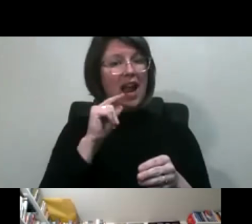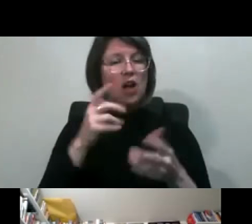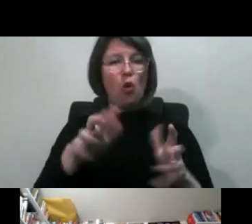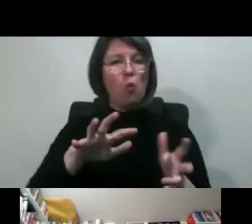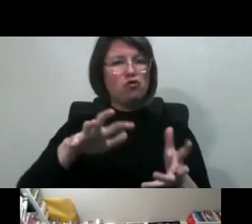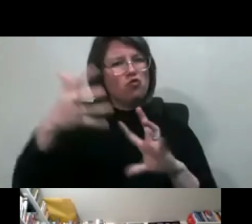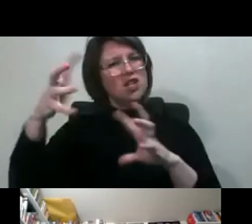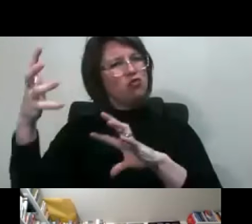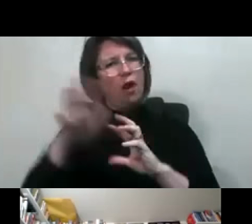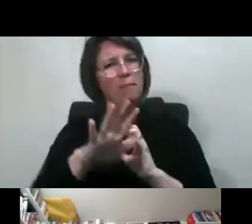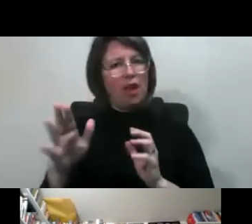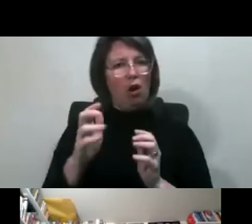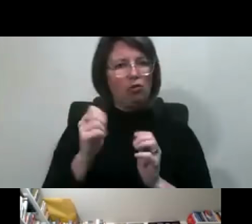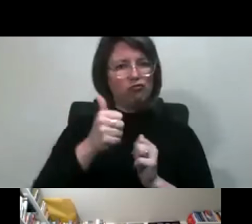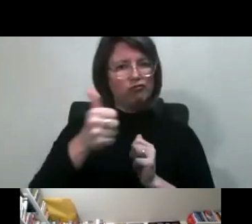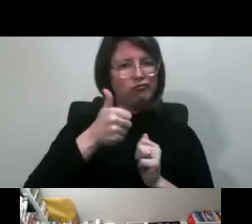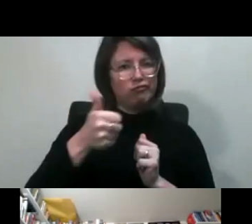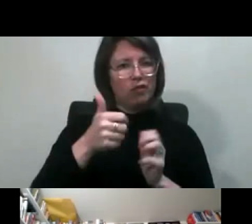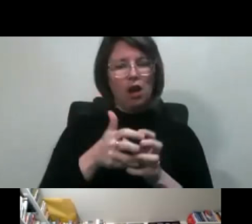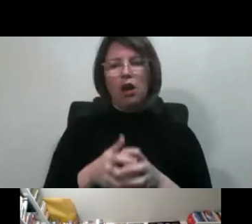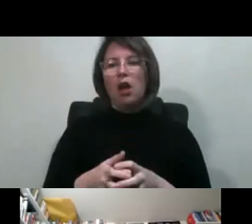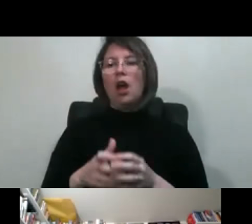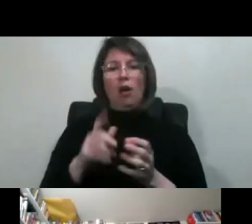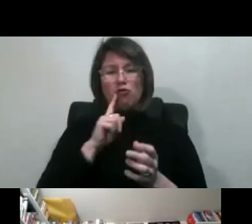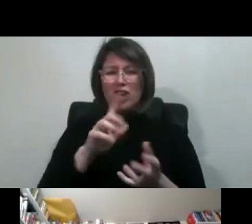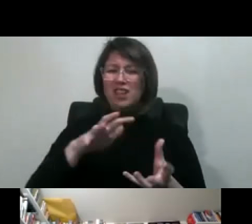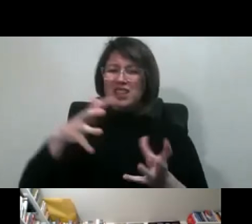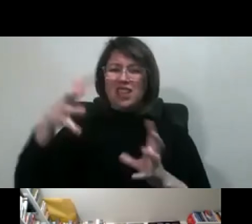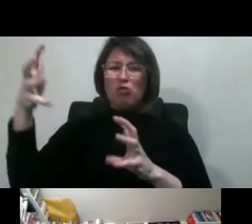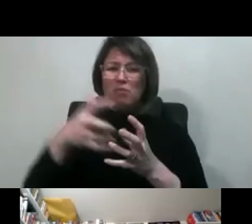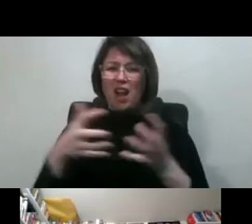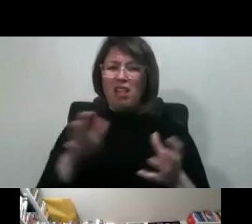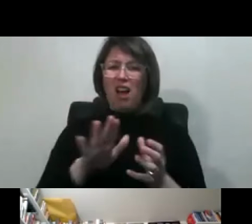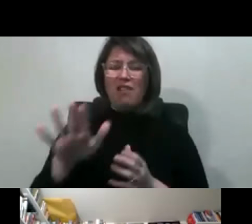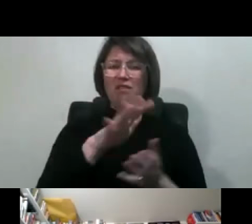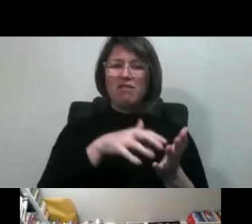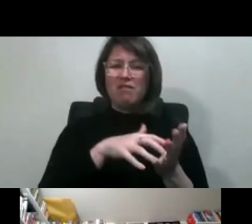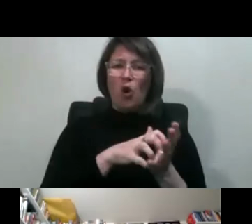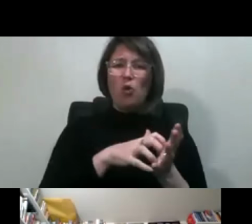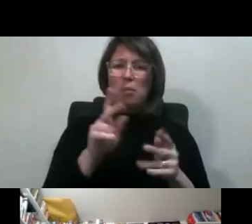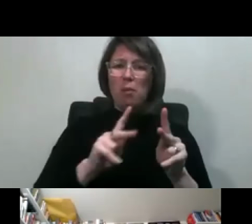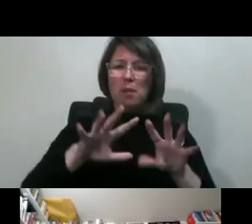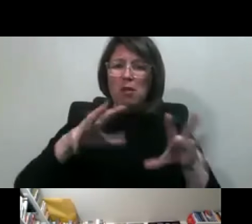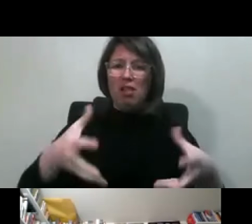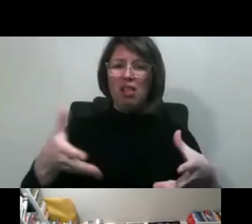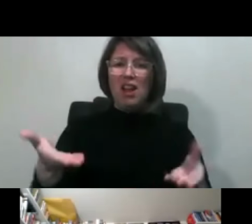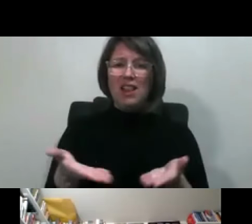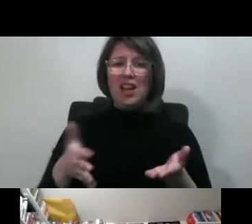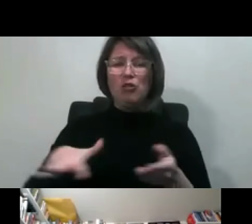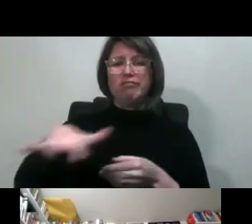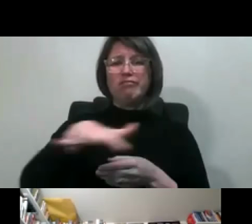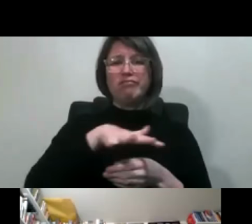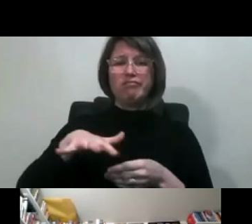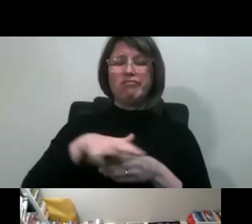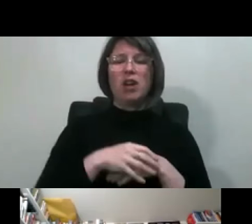possible. And in fact, you know, it is really disrupting a lot of those vulnerable people in this area.